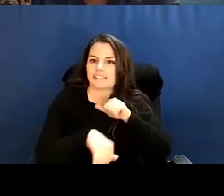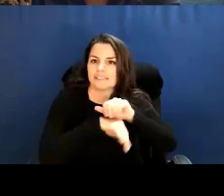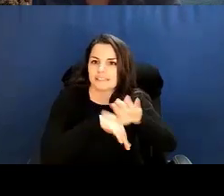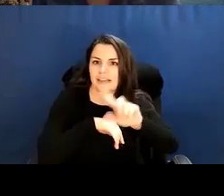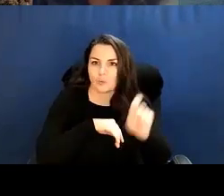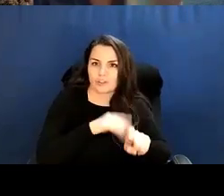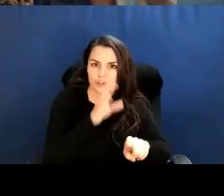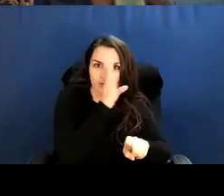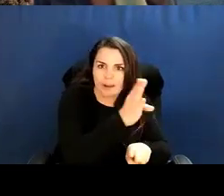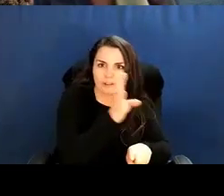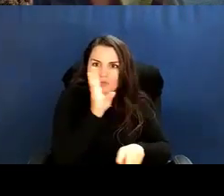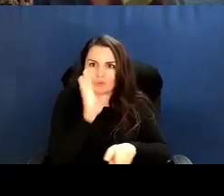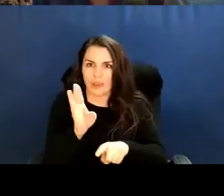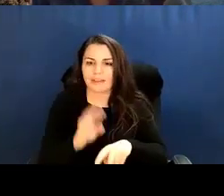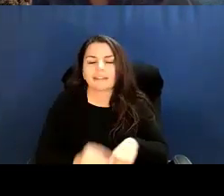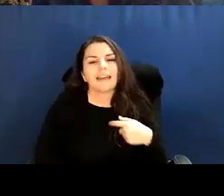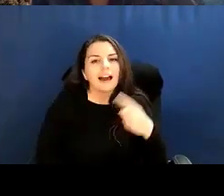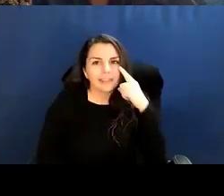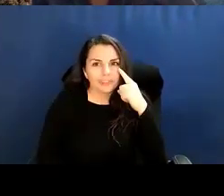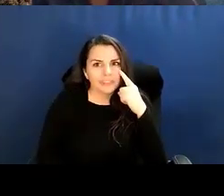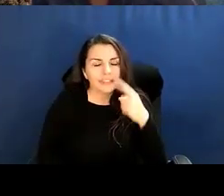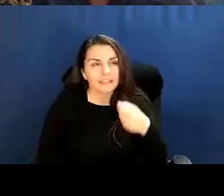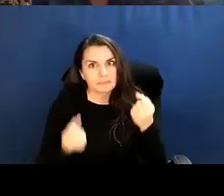were on the grant in a previous